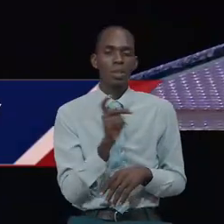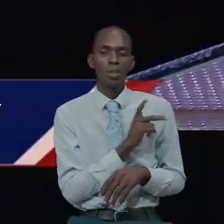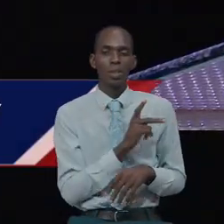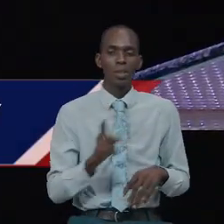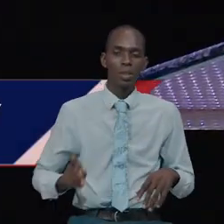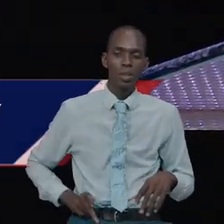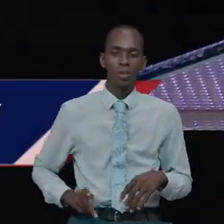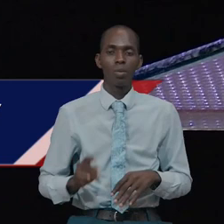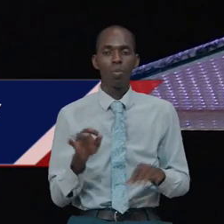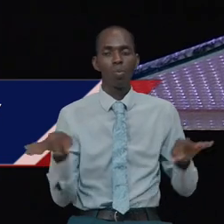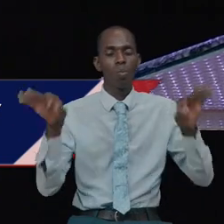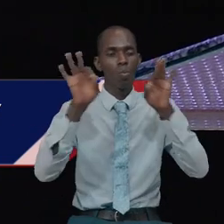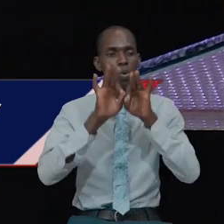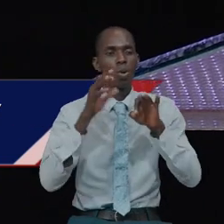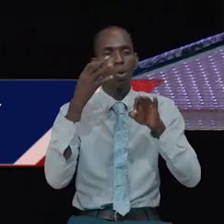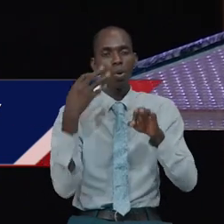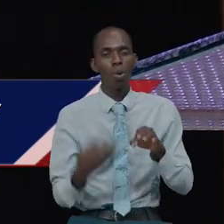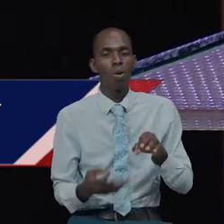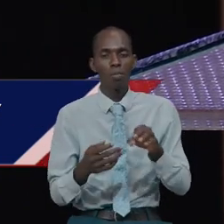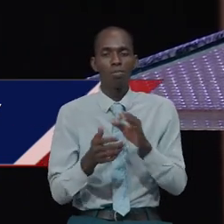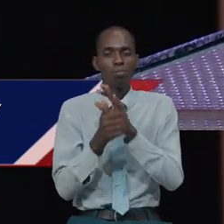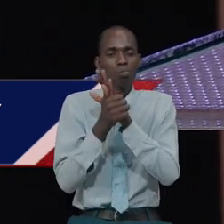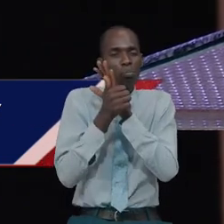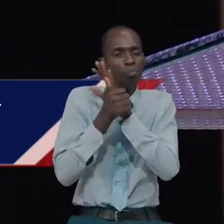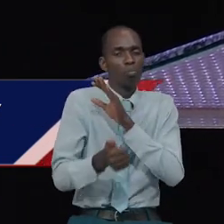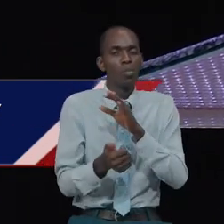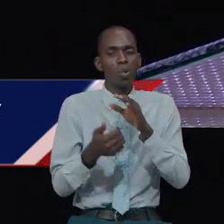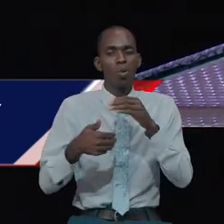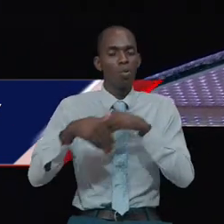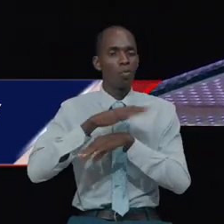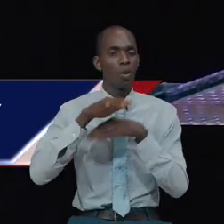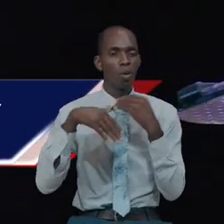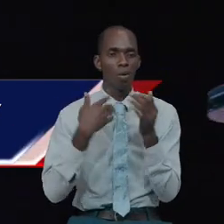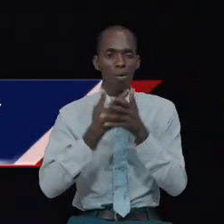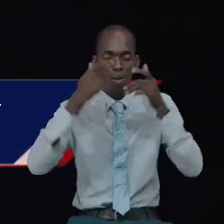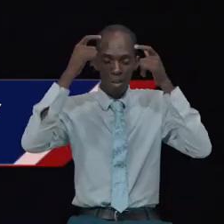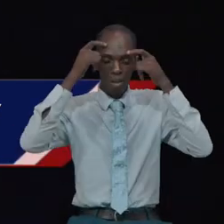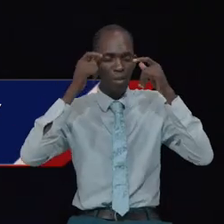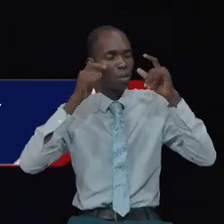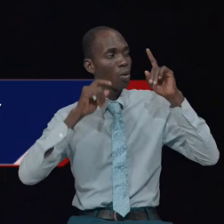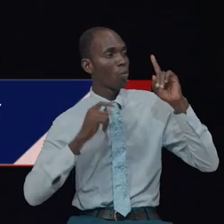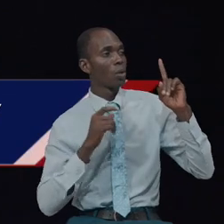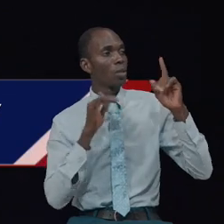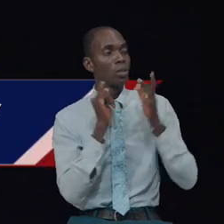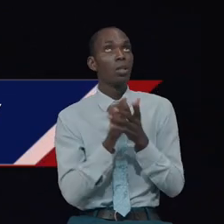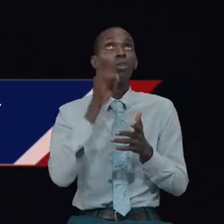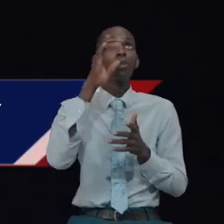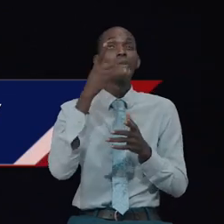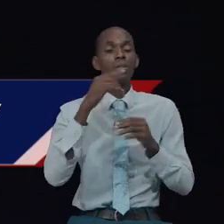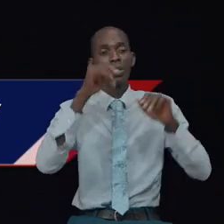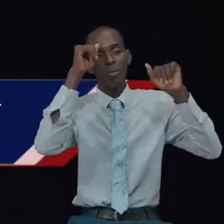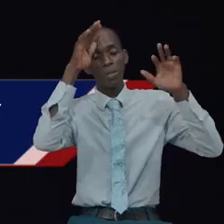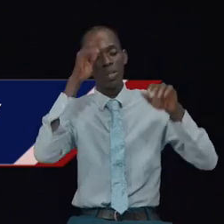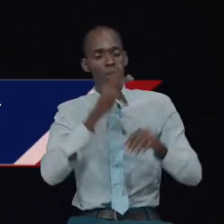of mastery over all crowns. The one that God the Father, the King